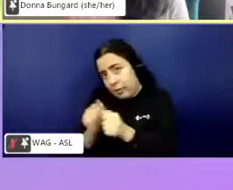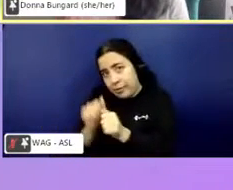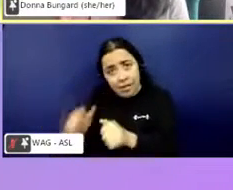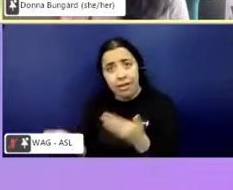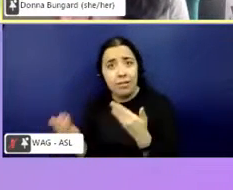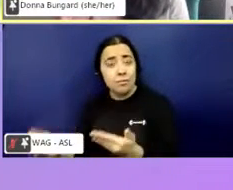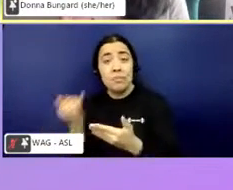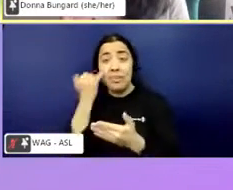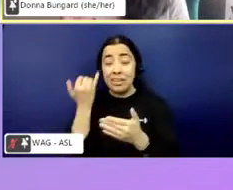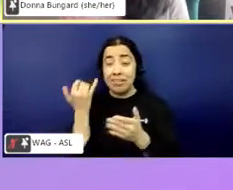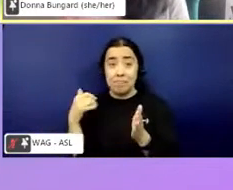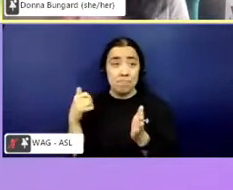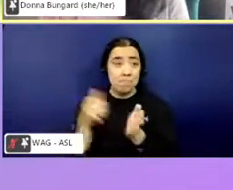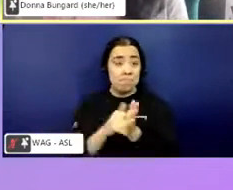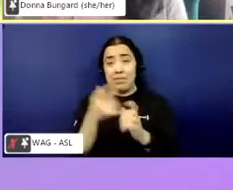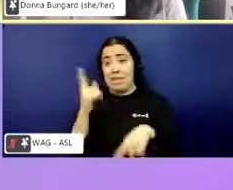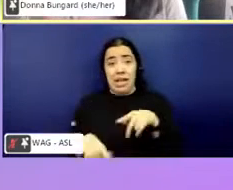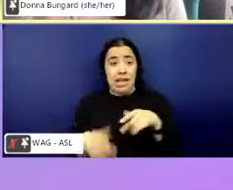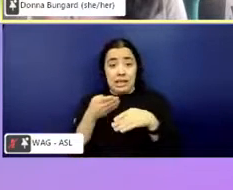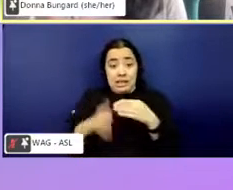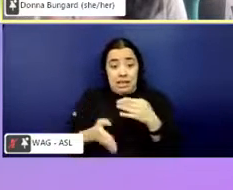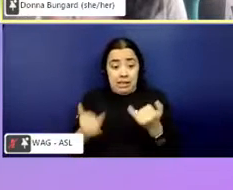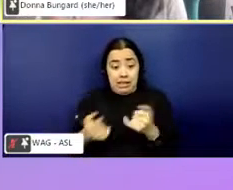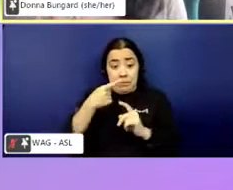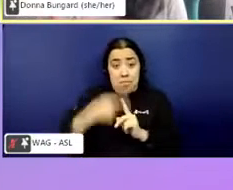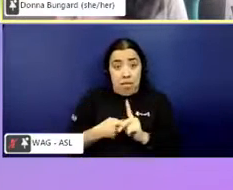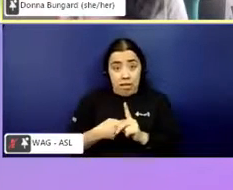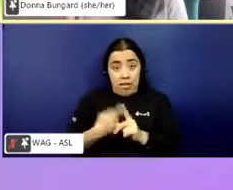can't get done this month,